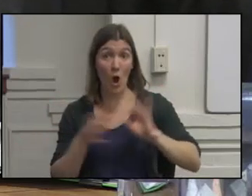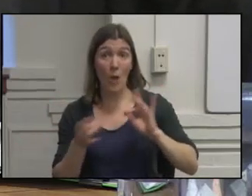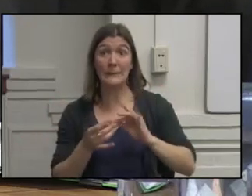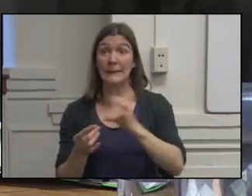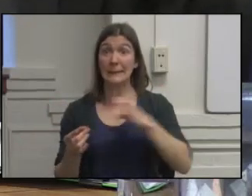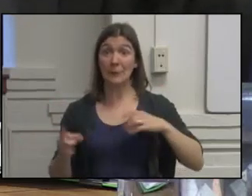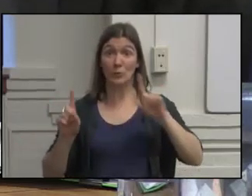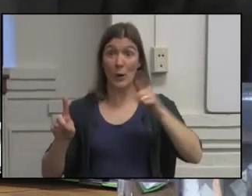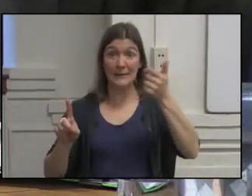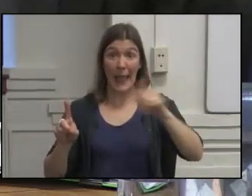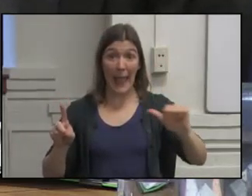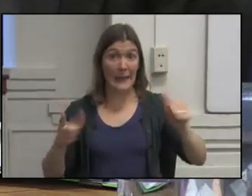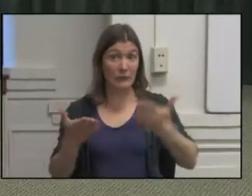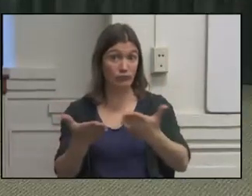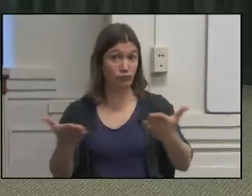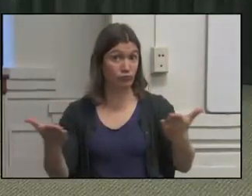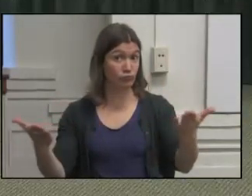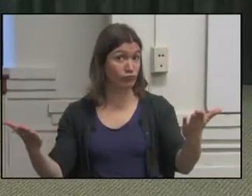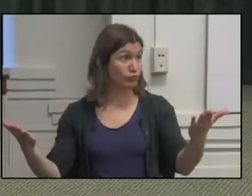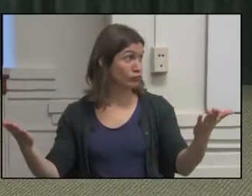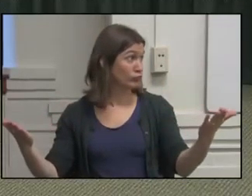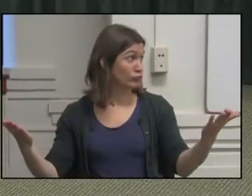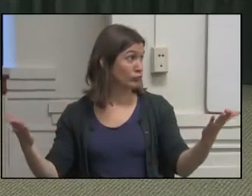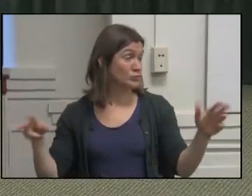have committee reports or remarks?